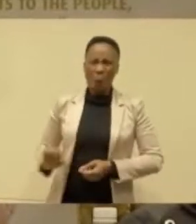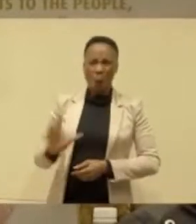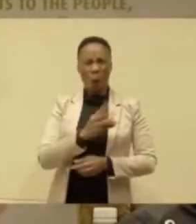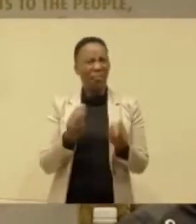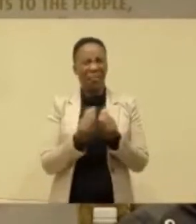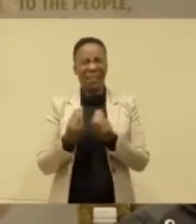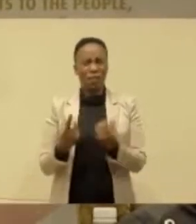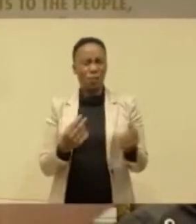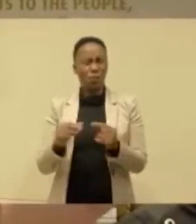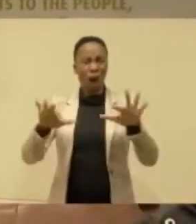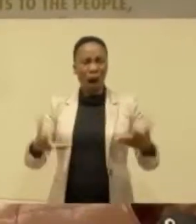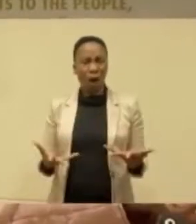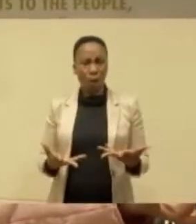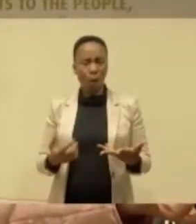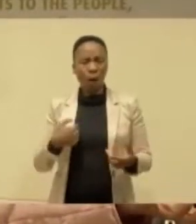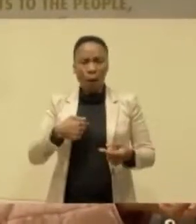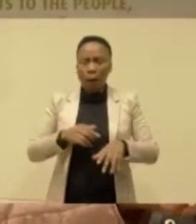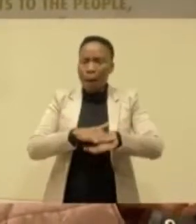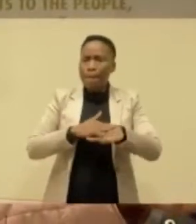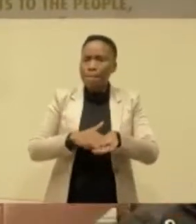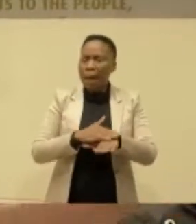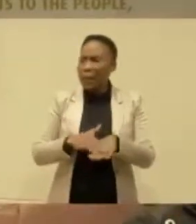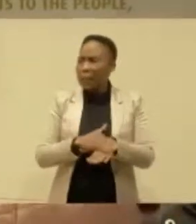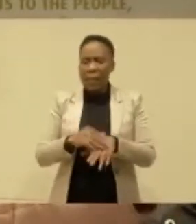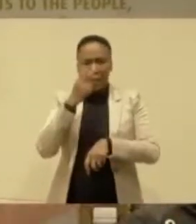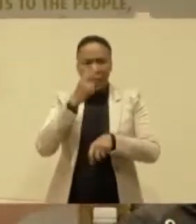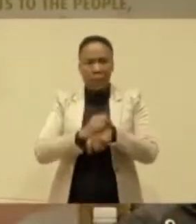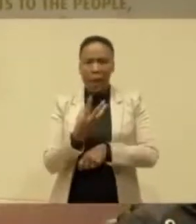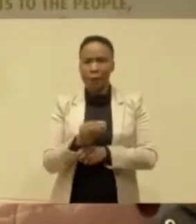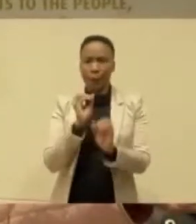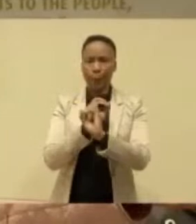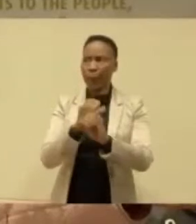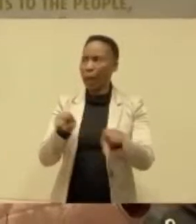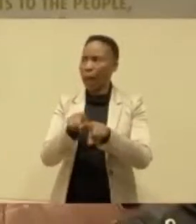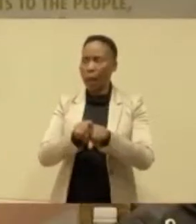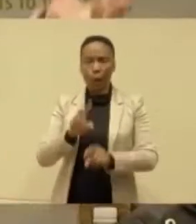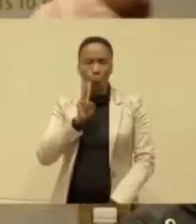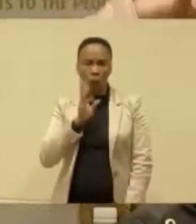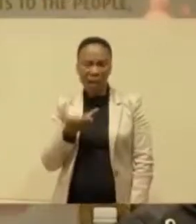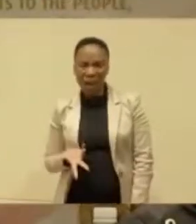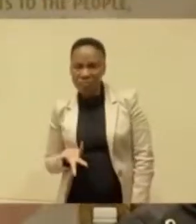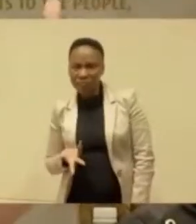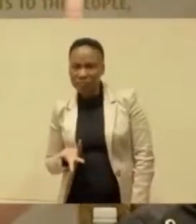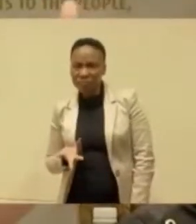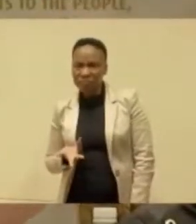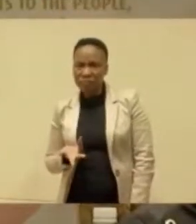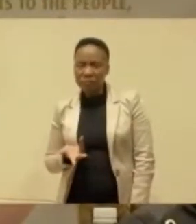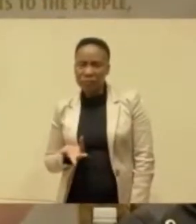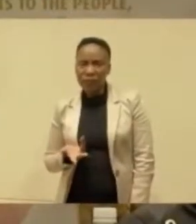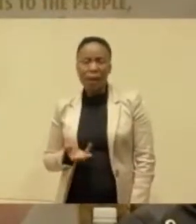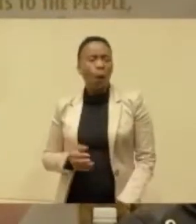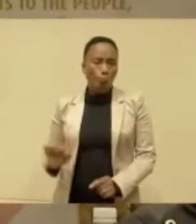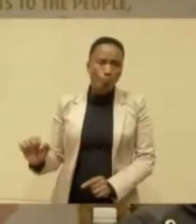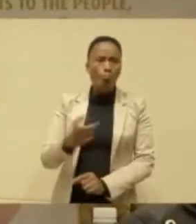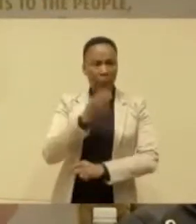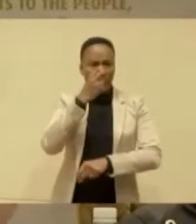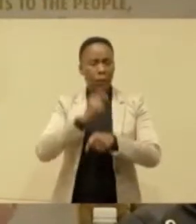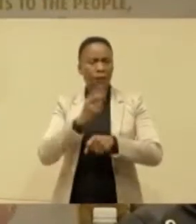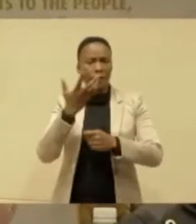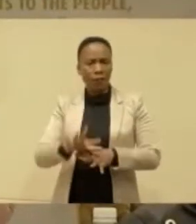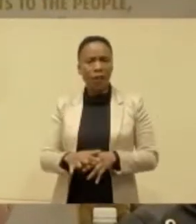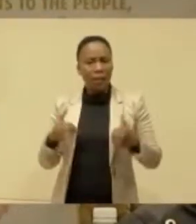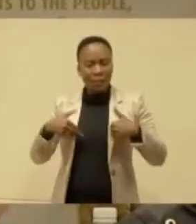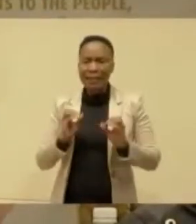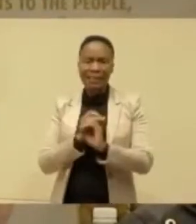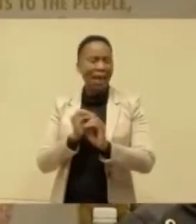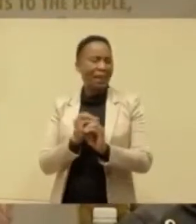things if i don't have the basic needs like water like all of what you ever need because you can start